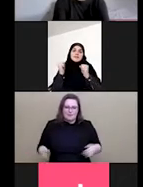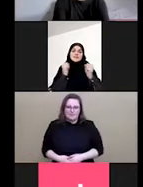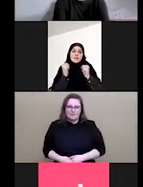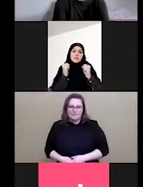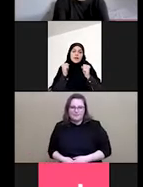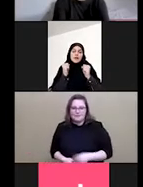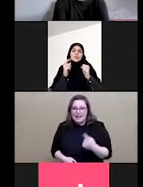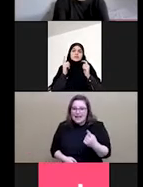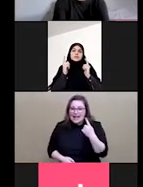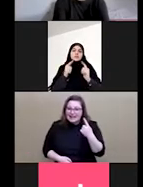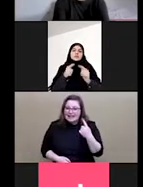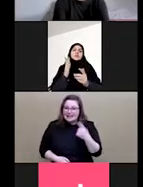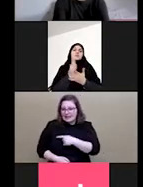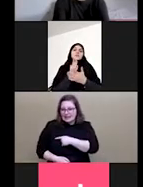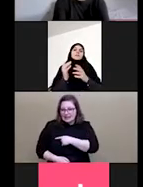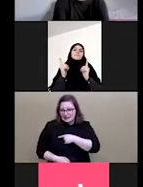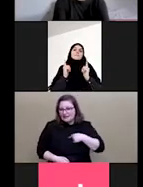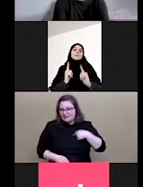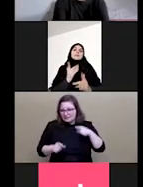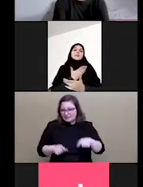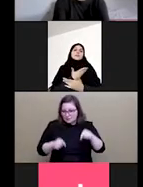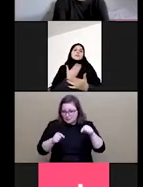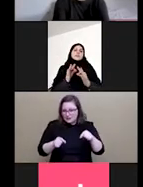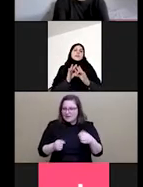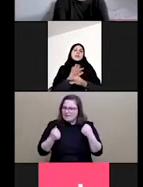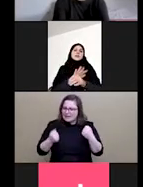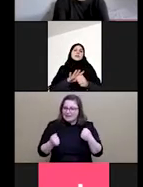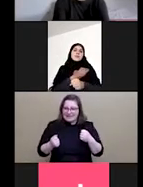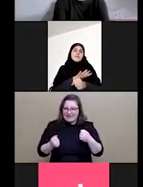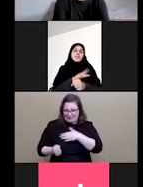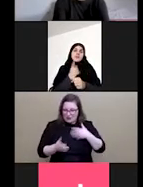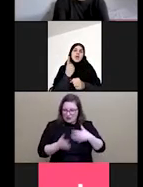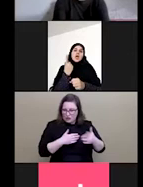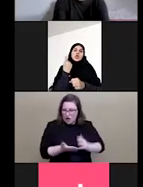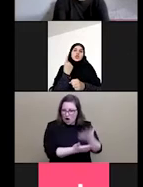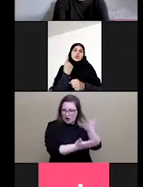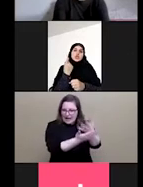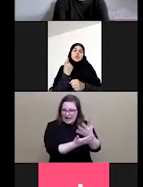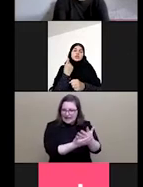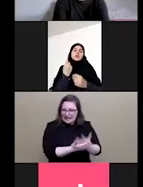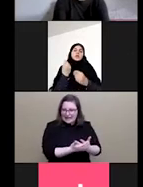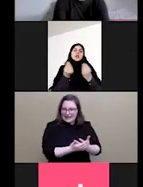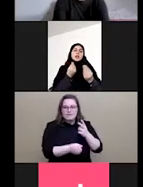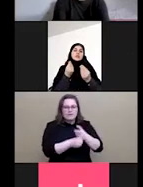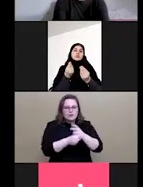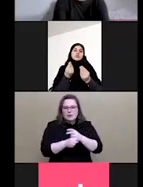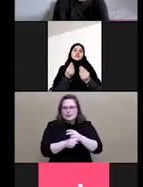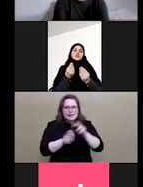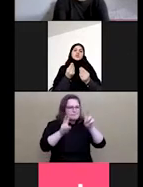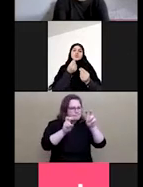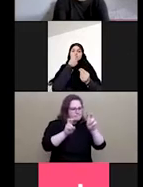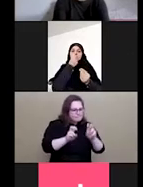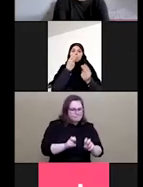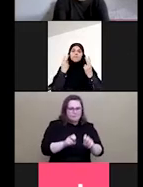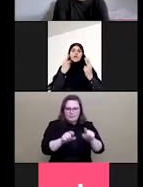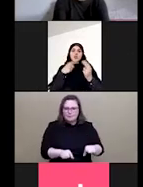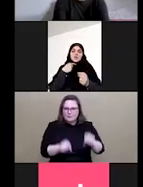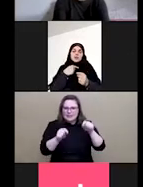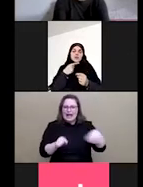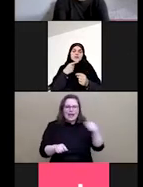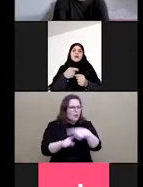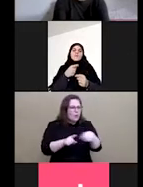very important is that during the mapping stage, when we try to identify all the peace